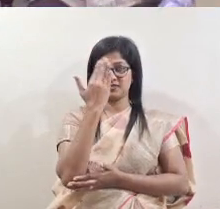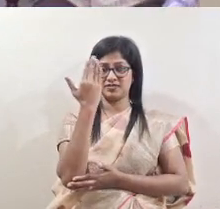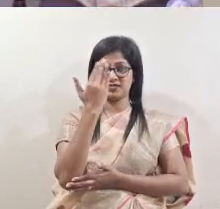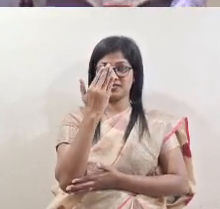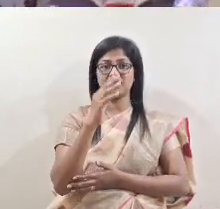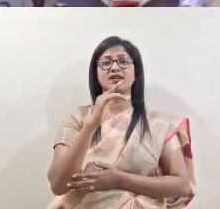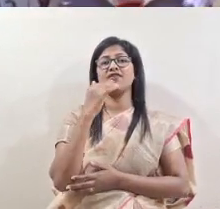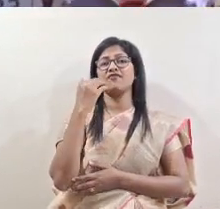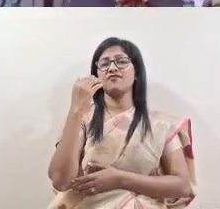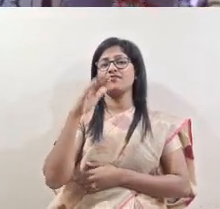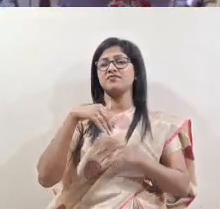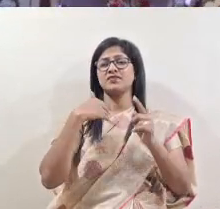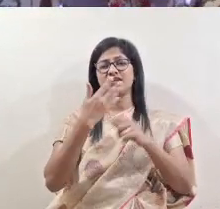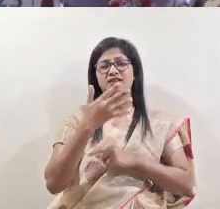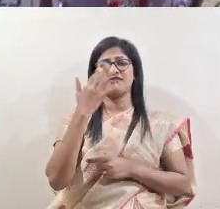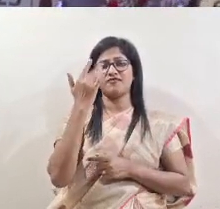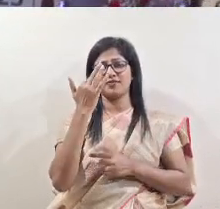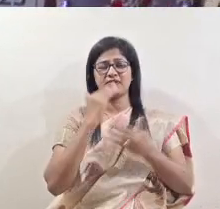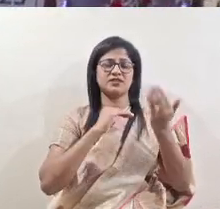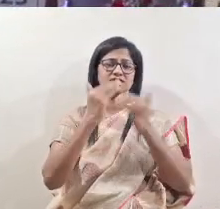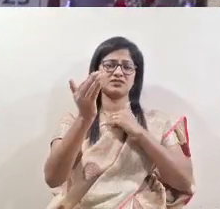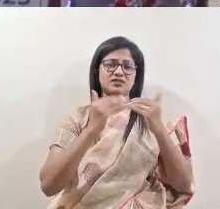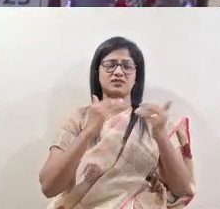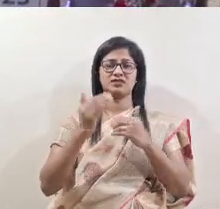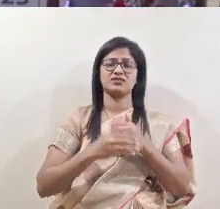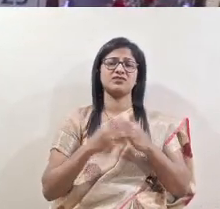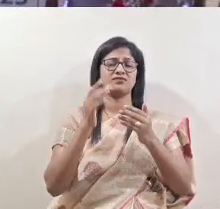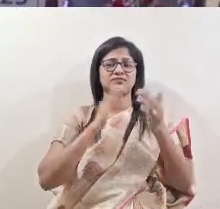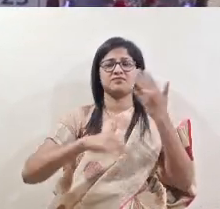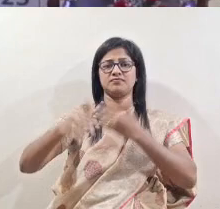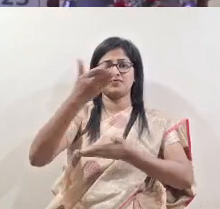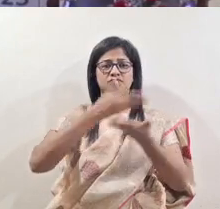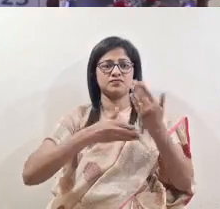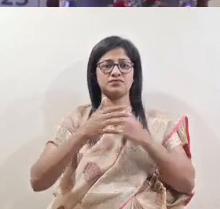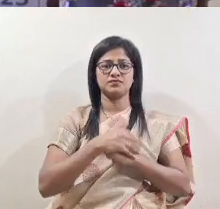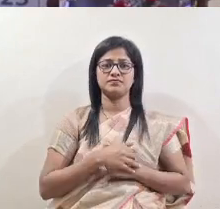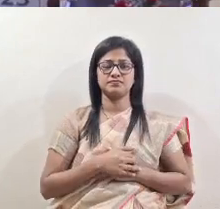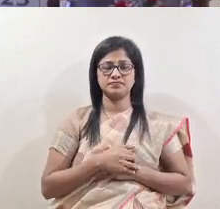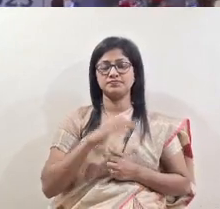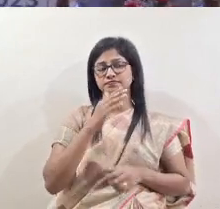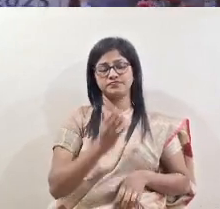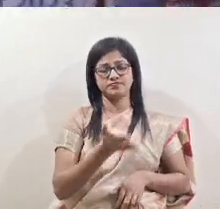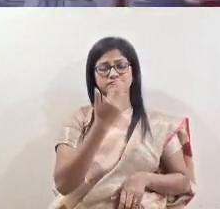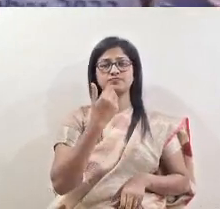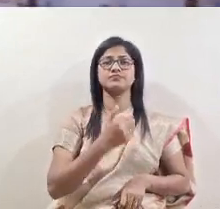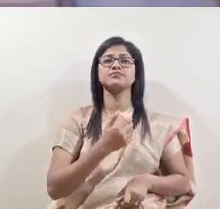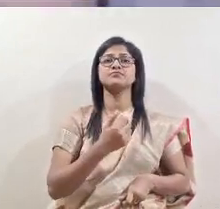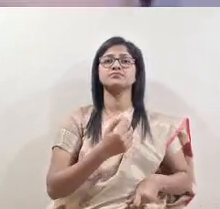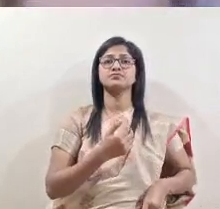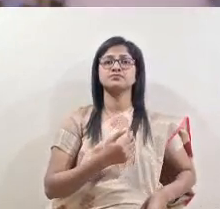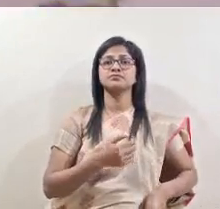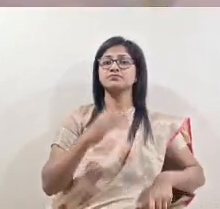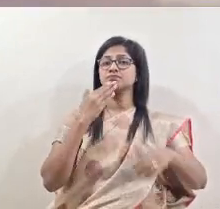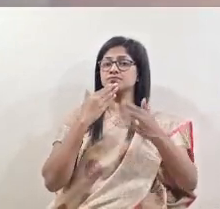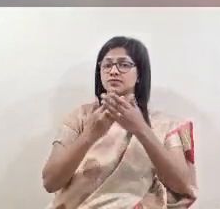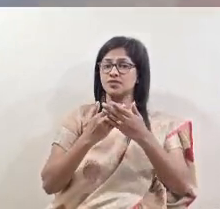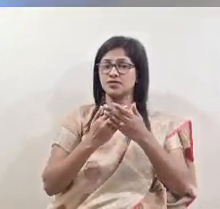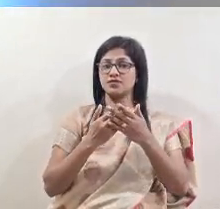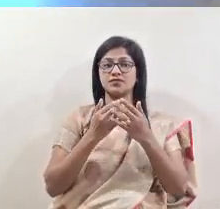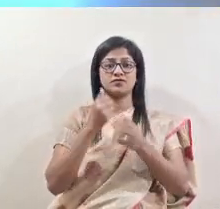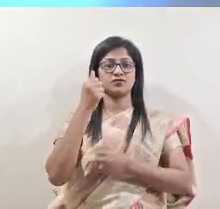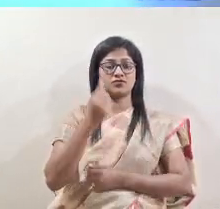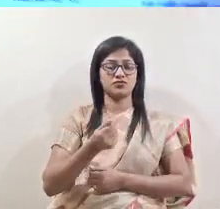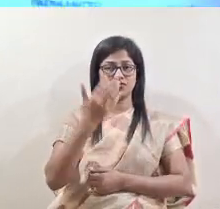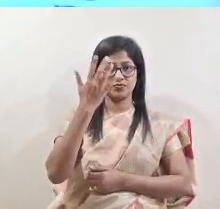for the presentation, and then 5 minutes will be an interaction with the participants. Please go ahead. Thank you.